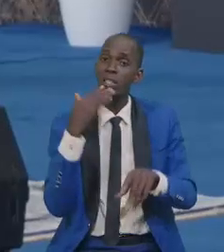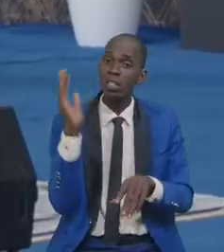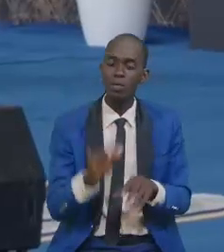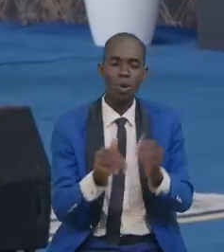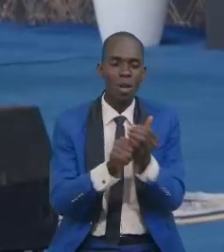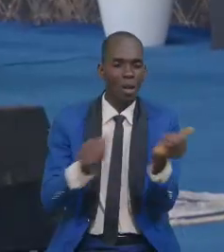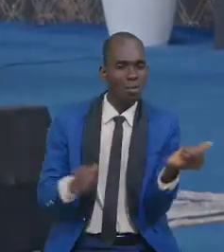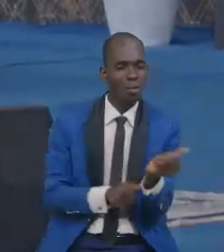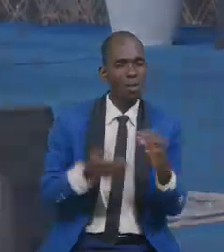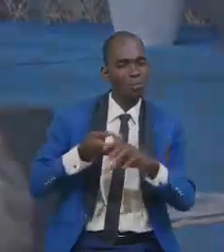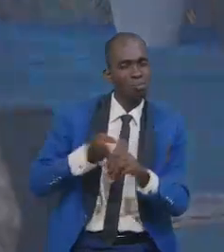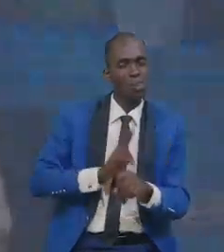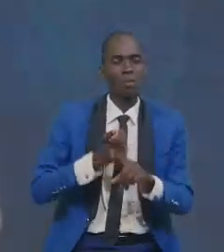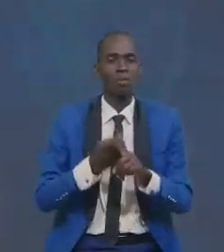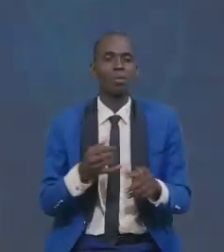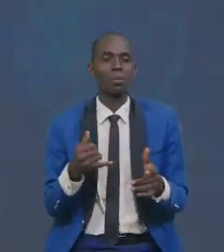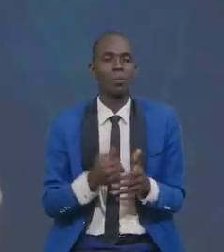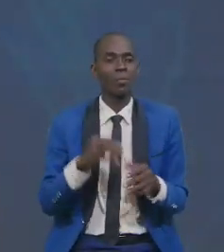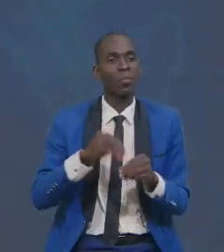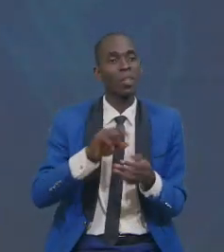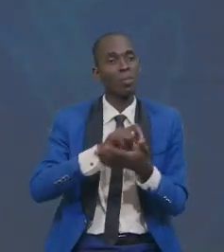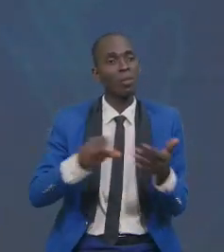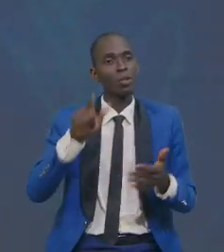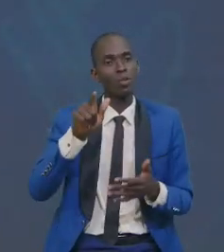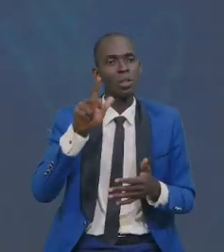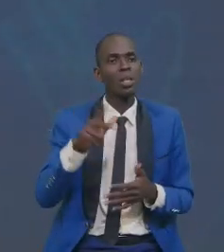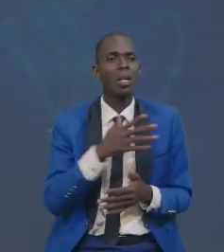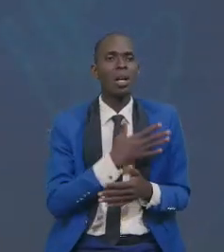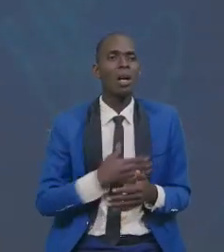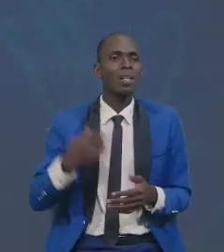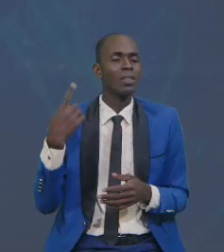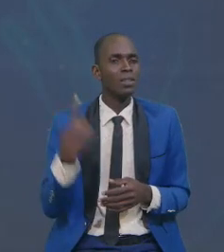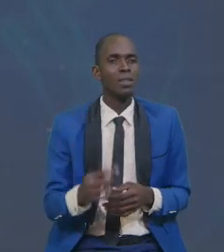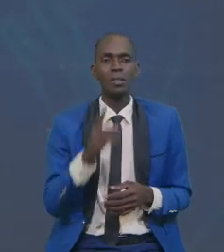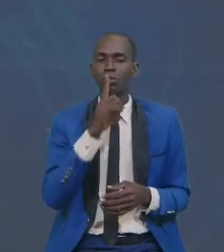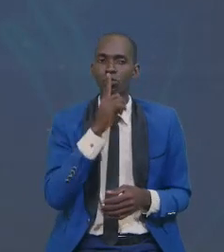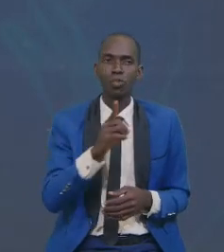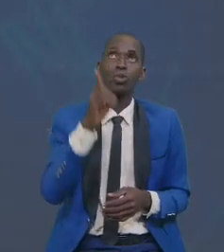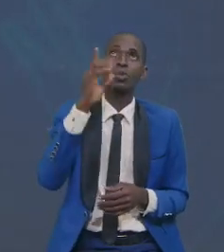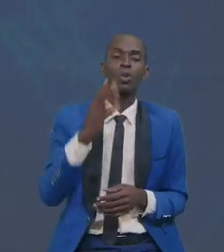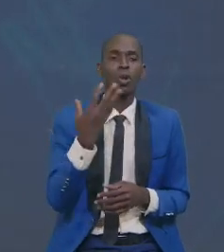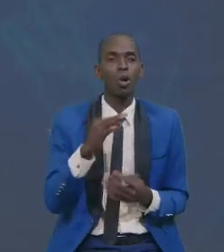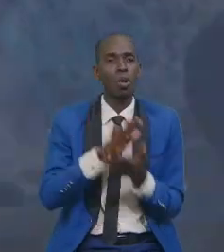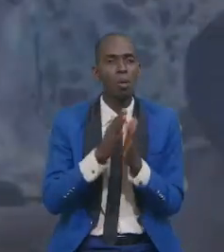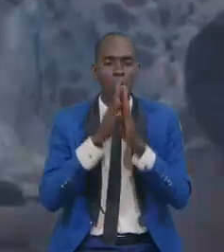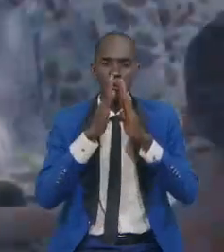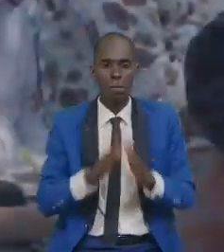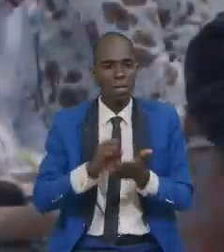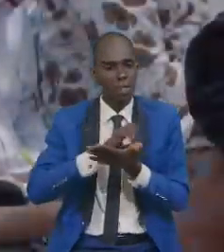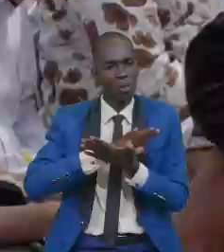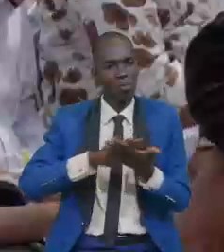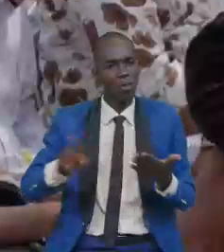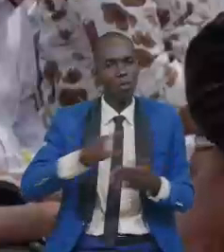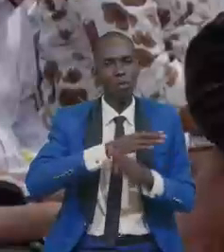verse 23, it says, and the very God of peace sanctify you wholly. And I